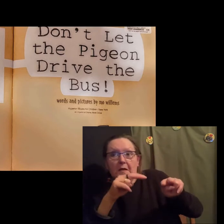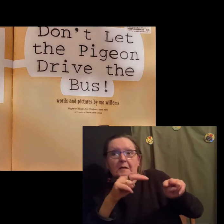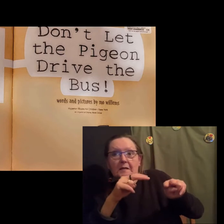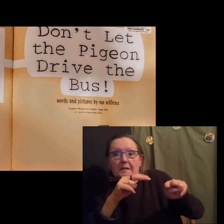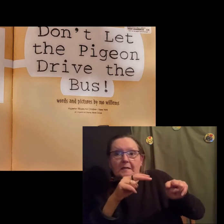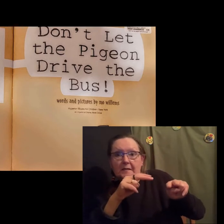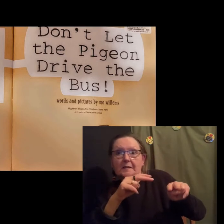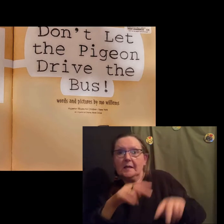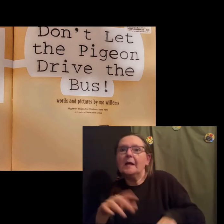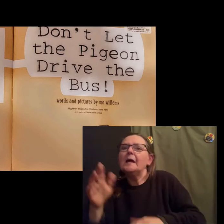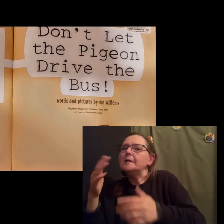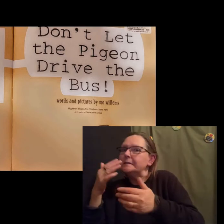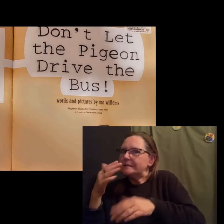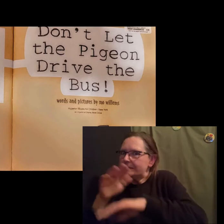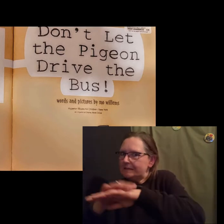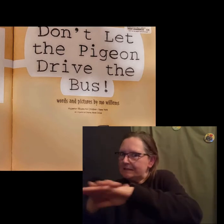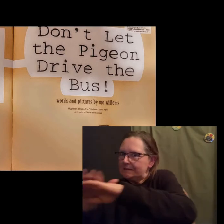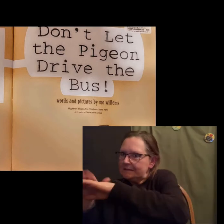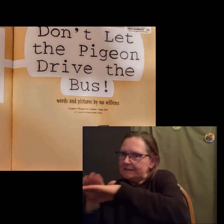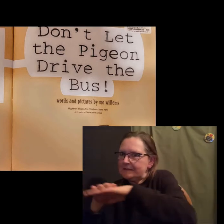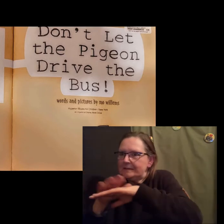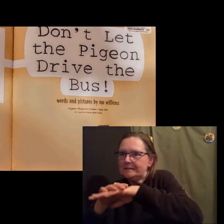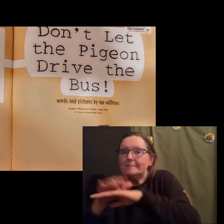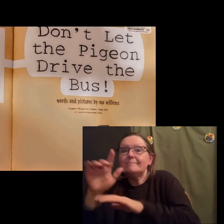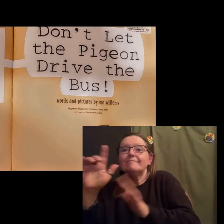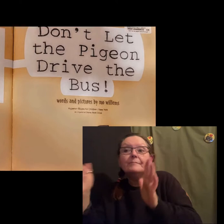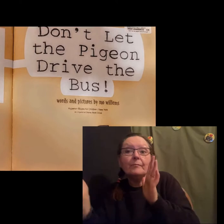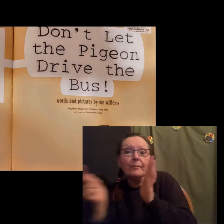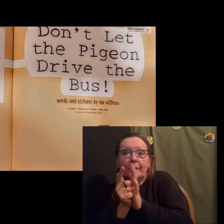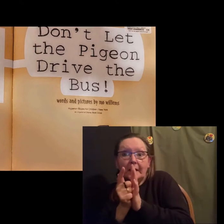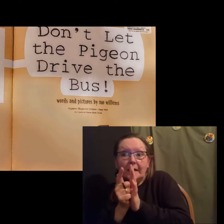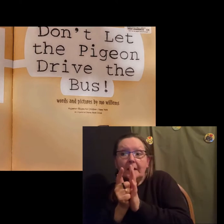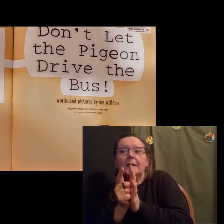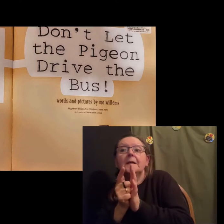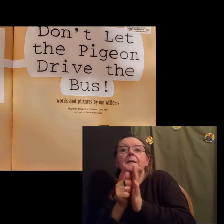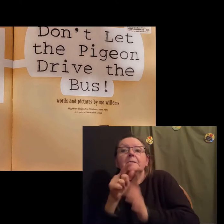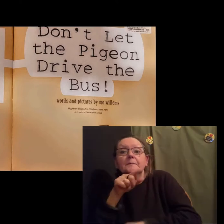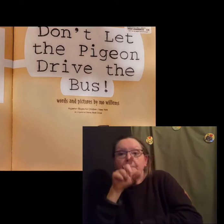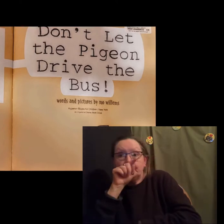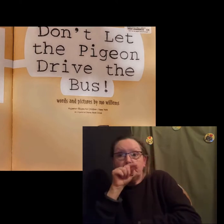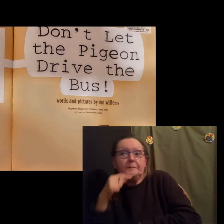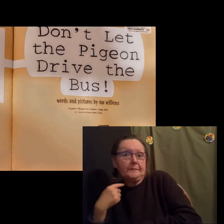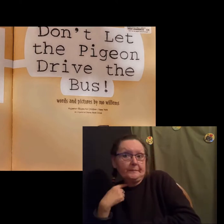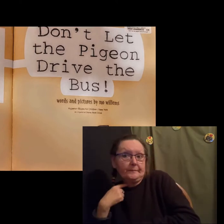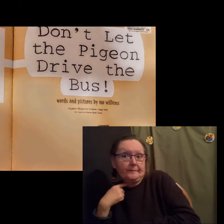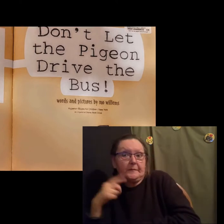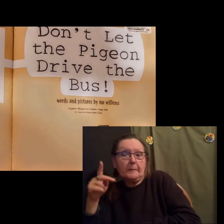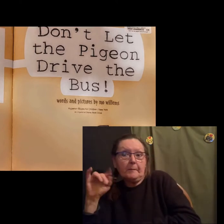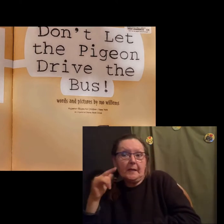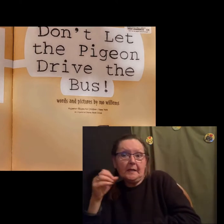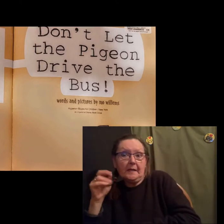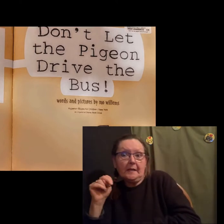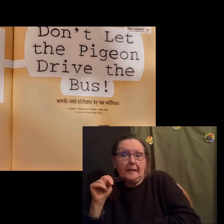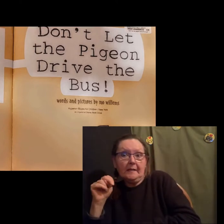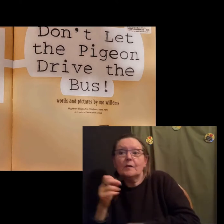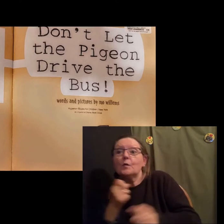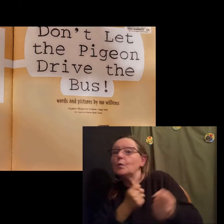back? Thanks. And remember, don't let the pigeon drive the bus.